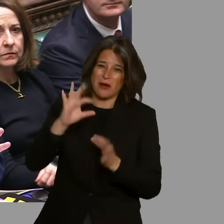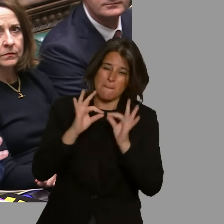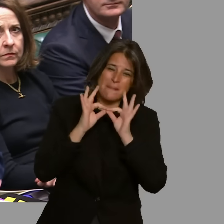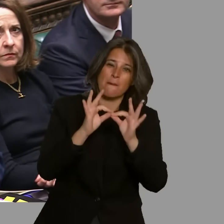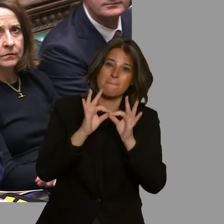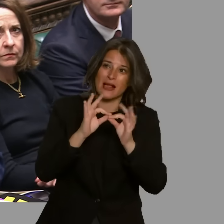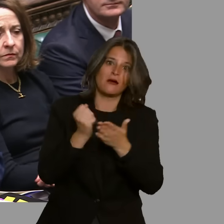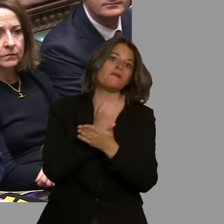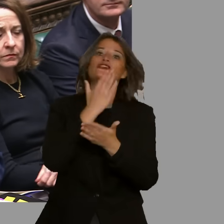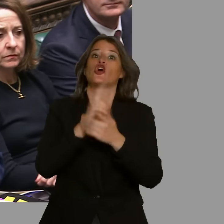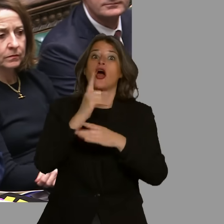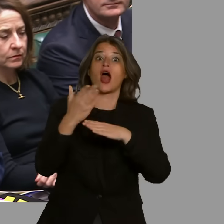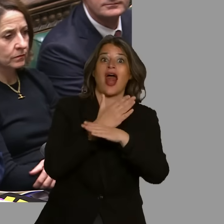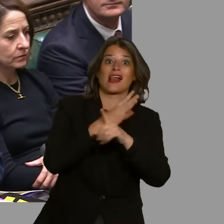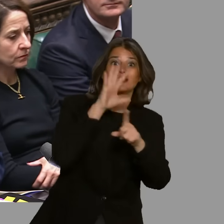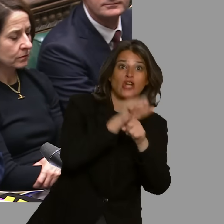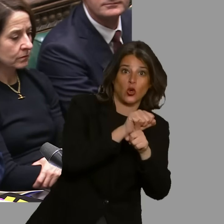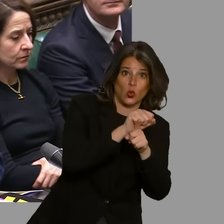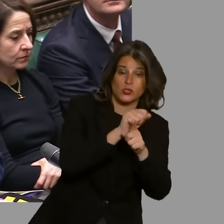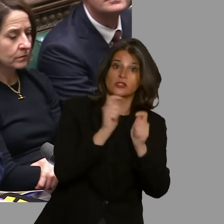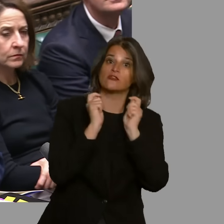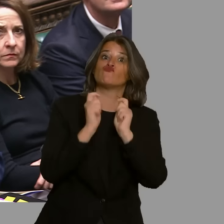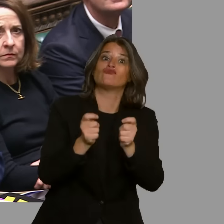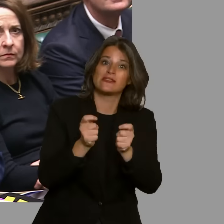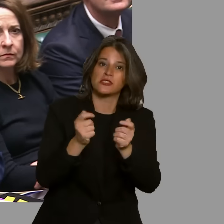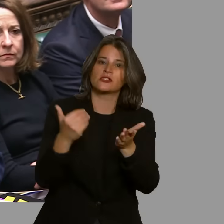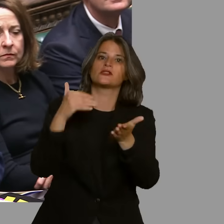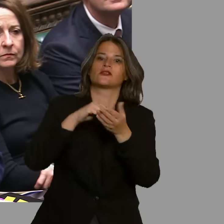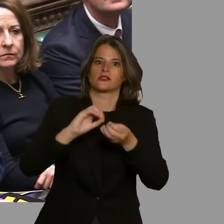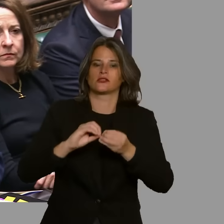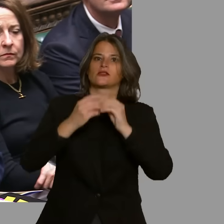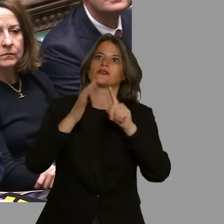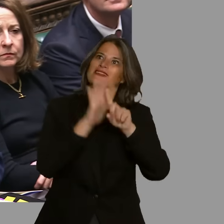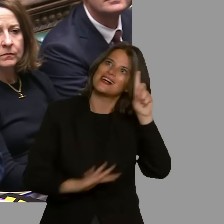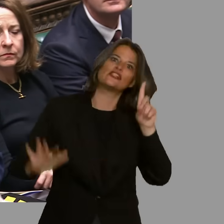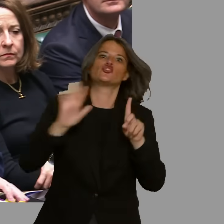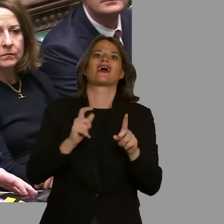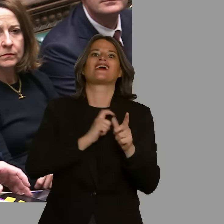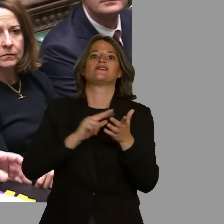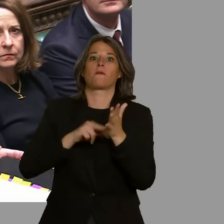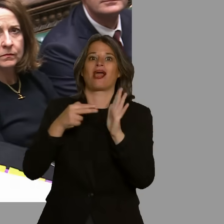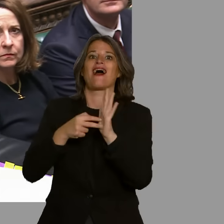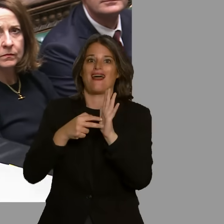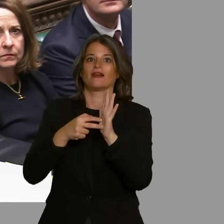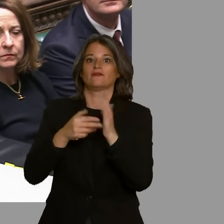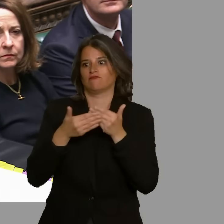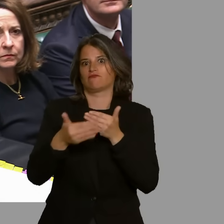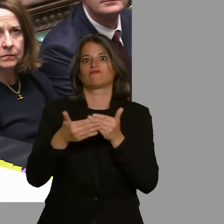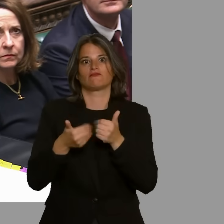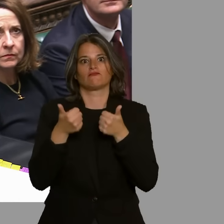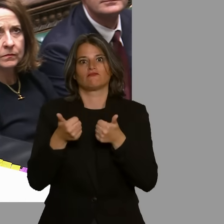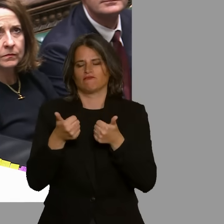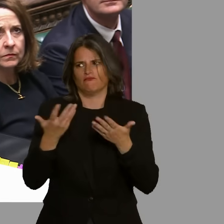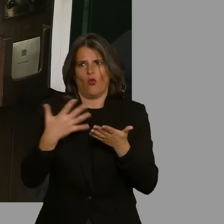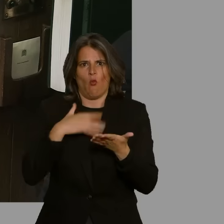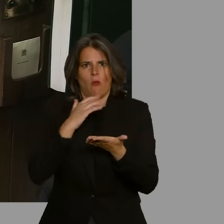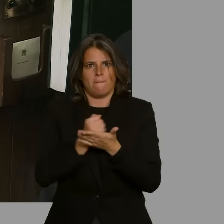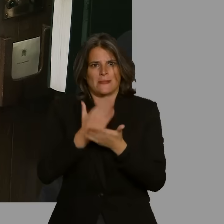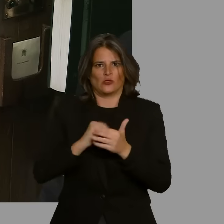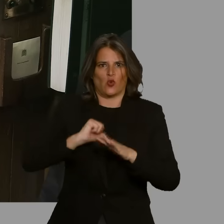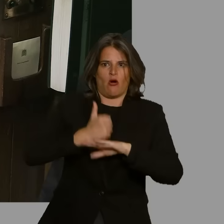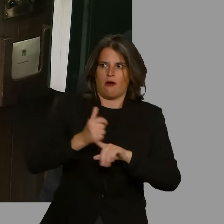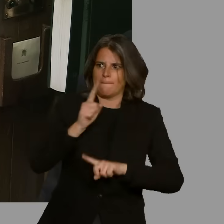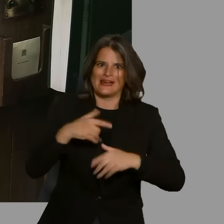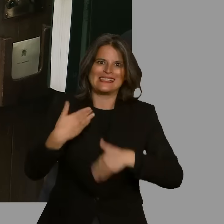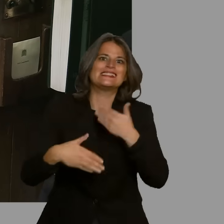And if the family are available and it's convenient, and I don't know whether it is, I will ask the Health Minister to meet them later on today, or